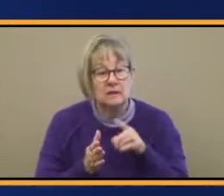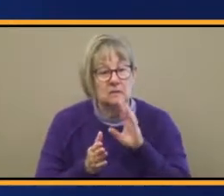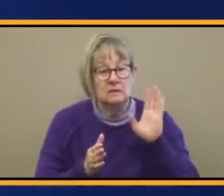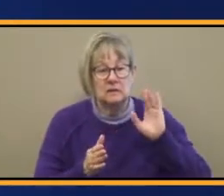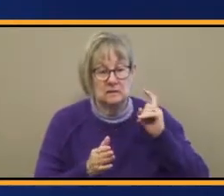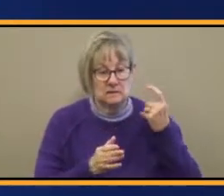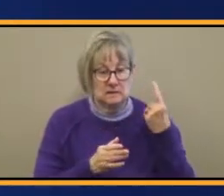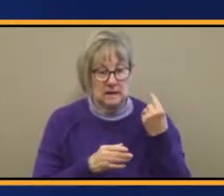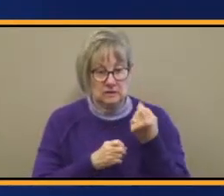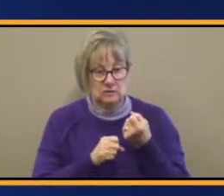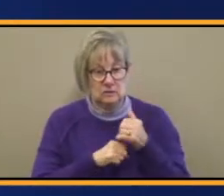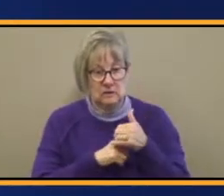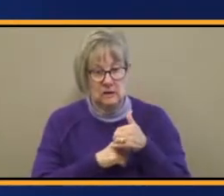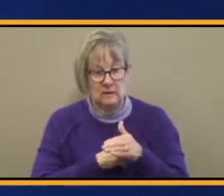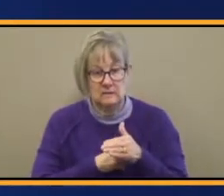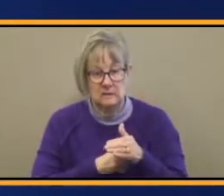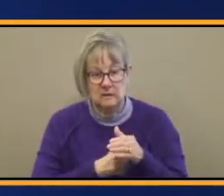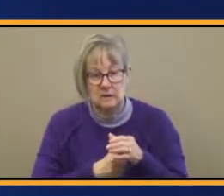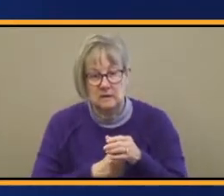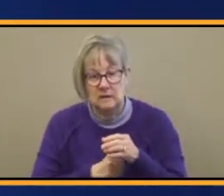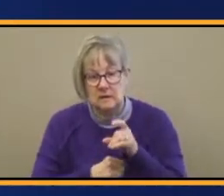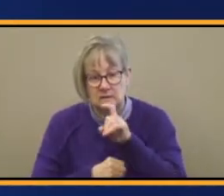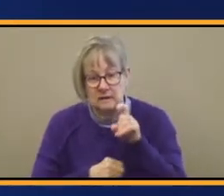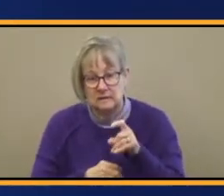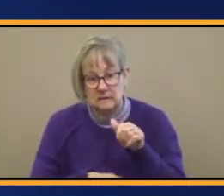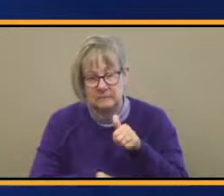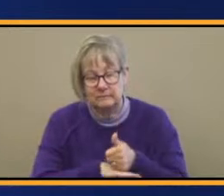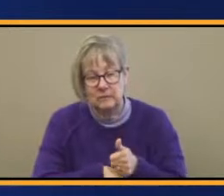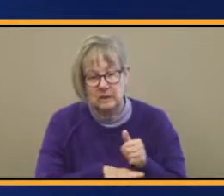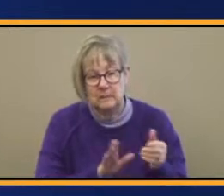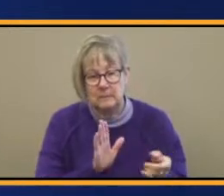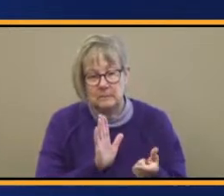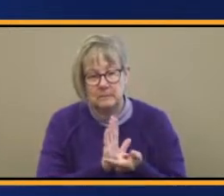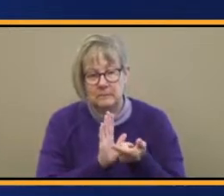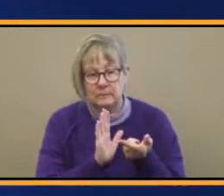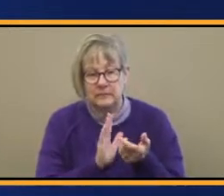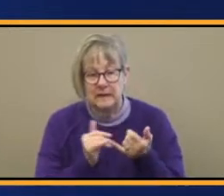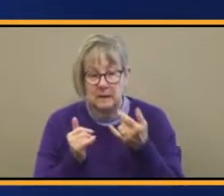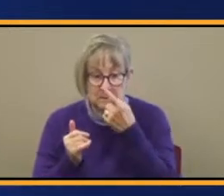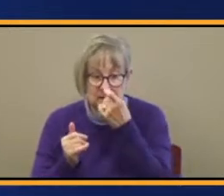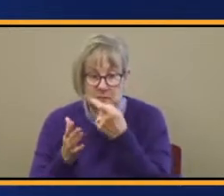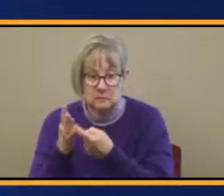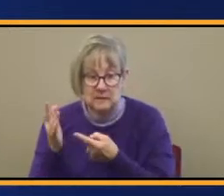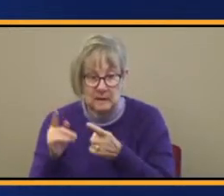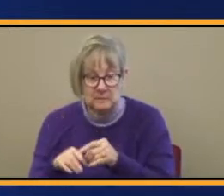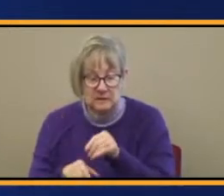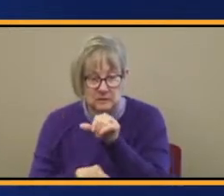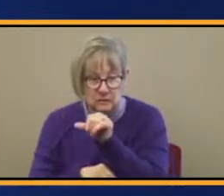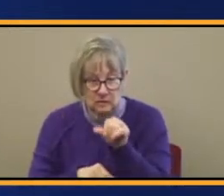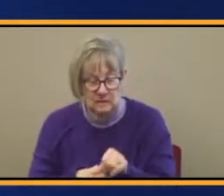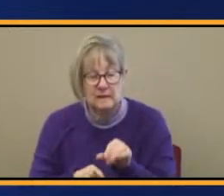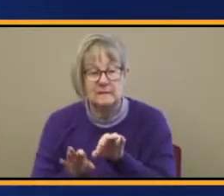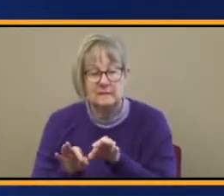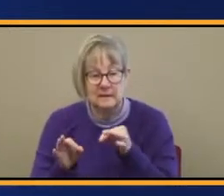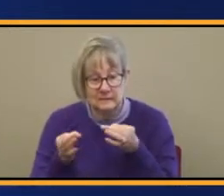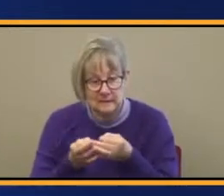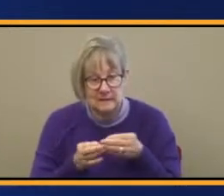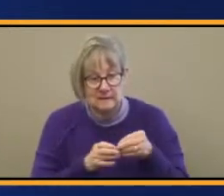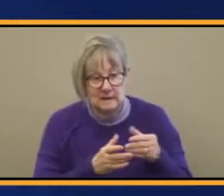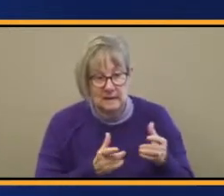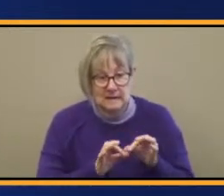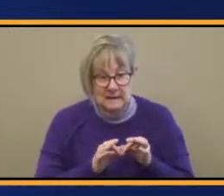last year after Texas implemented this ban. Now, because of what's happening in Austin, families in El